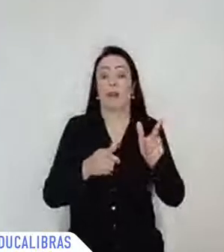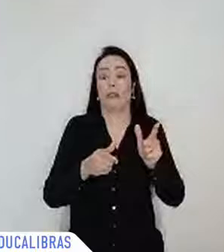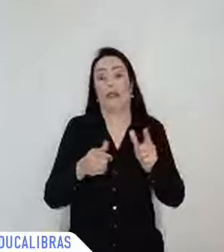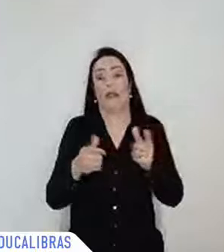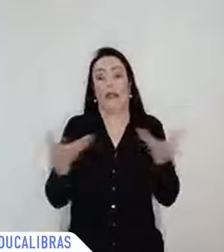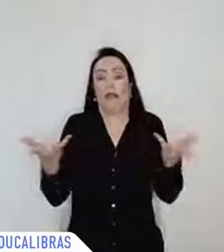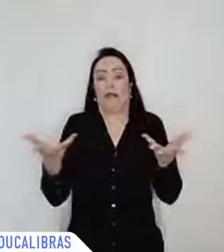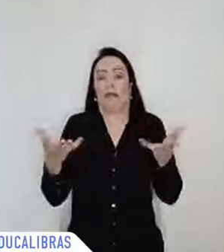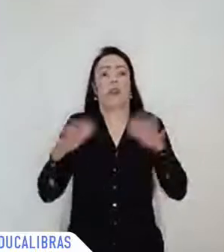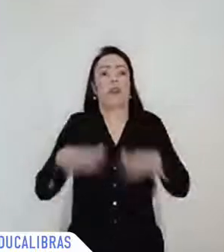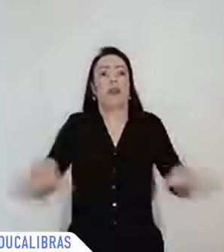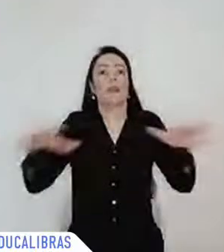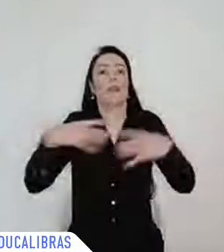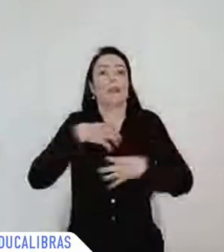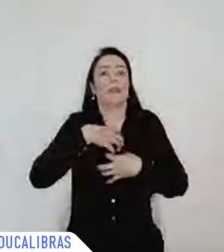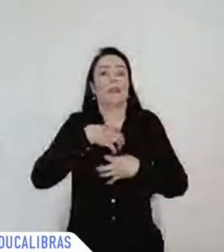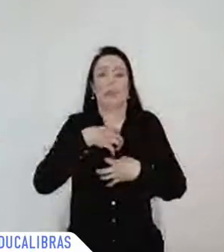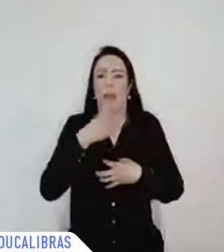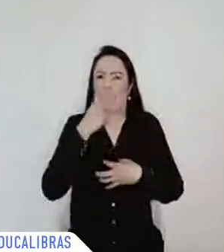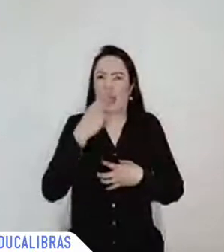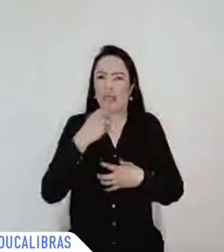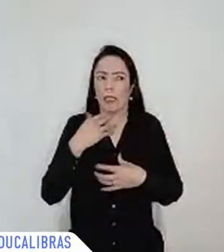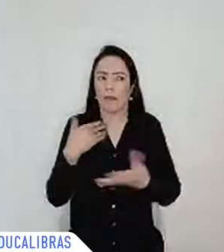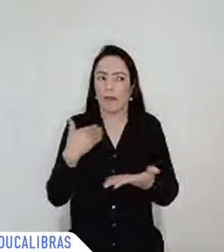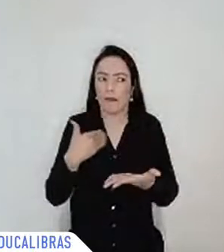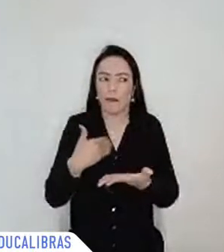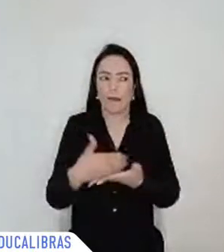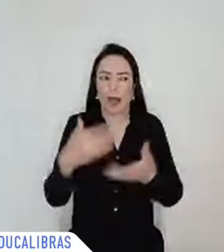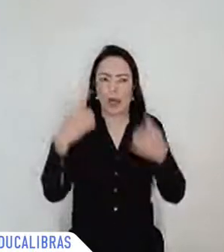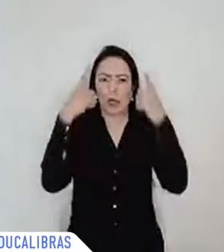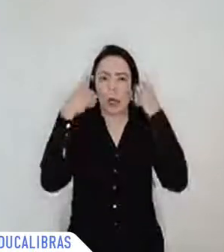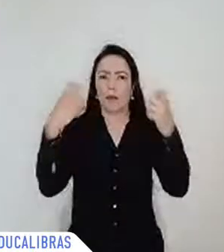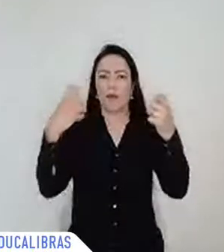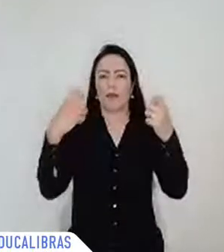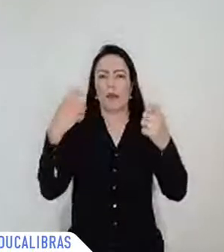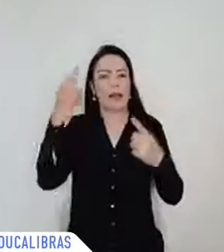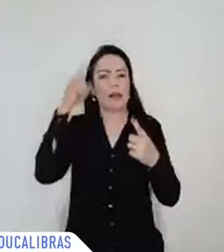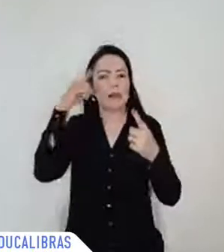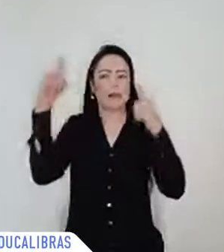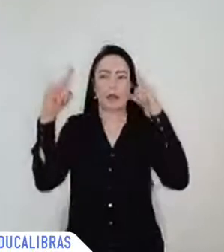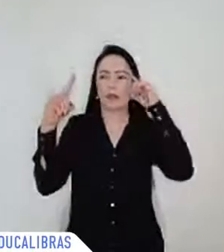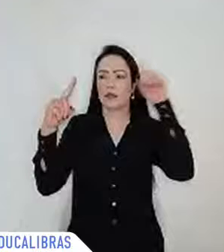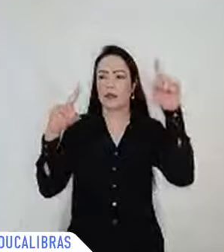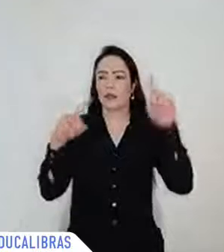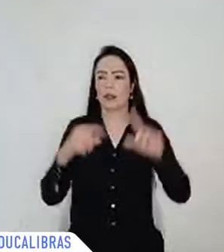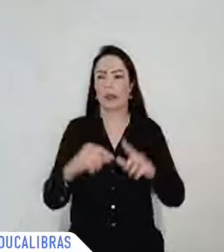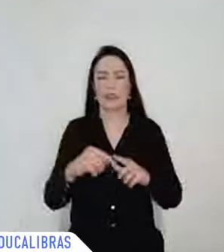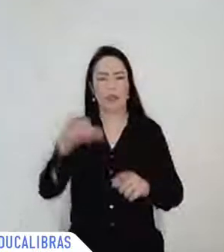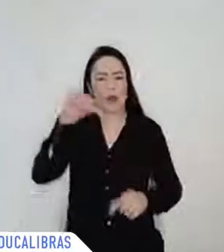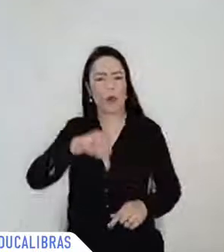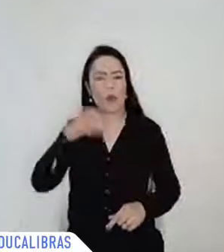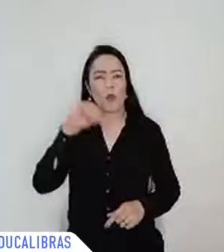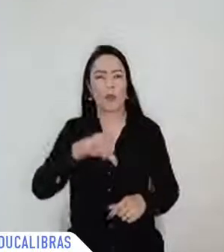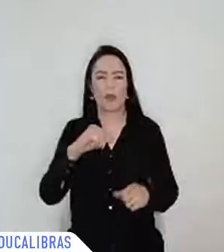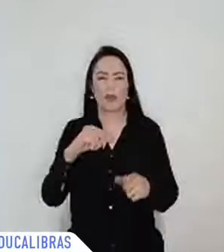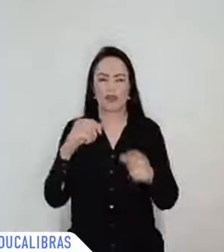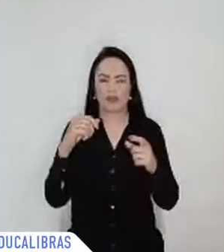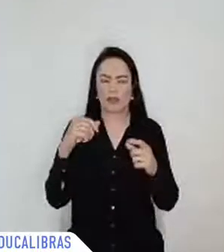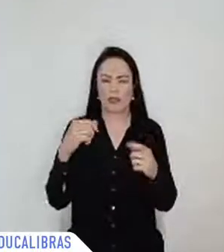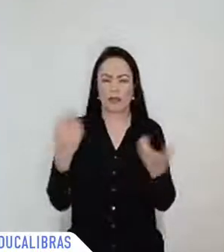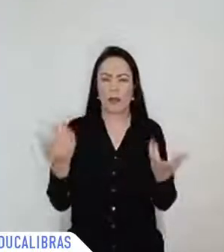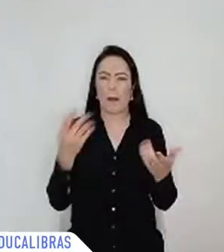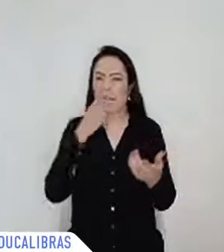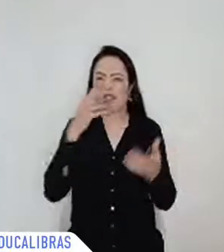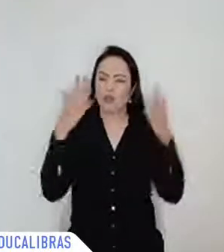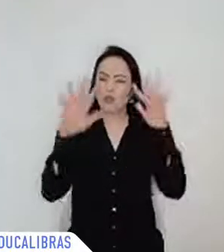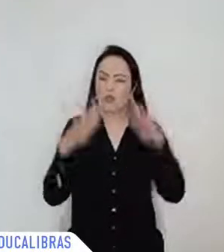the opponents, you have an environment that is very fertile for these sort